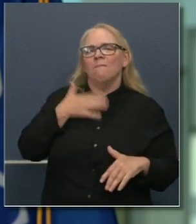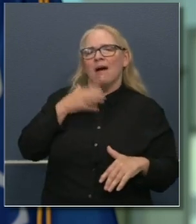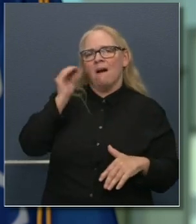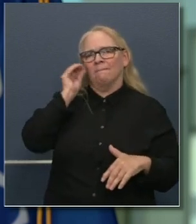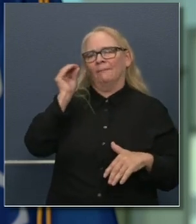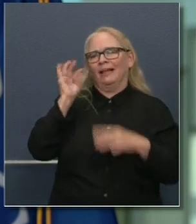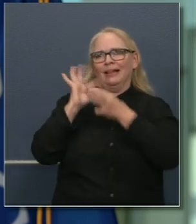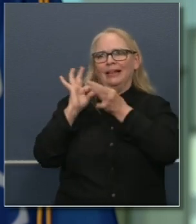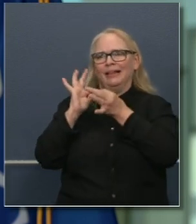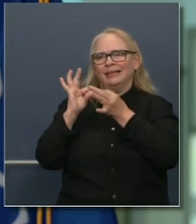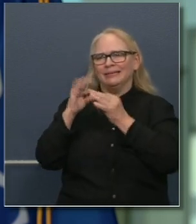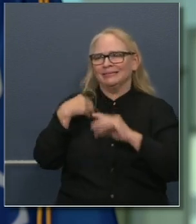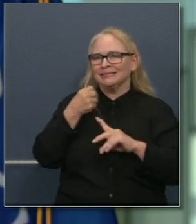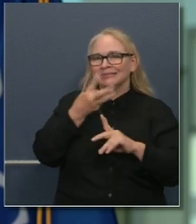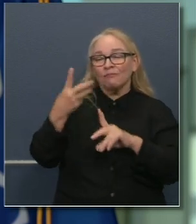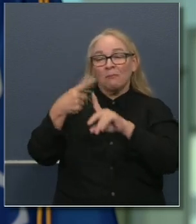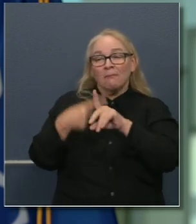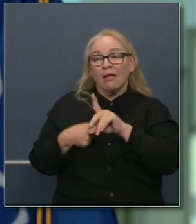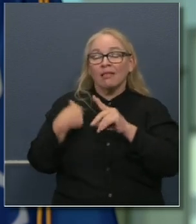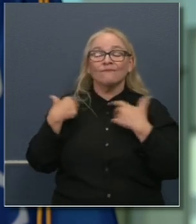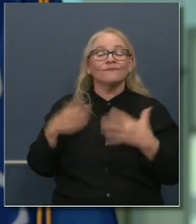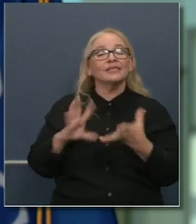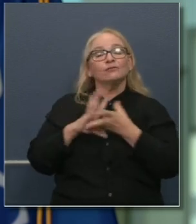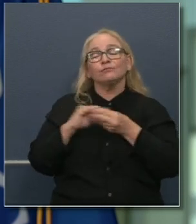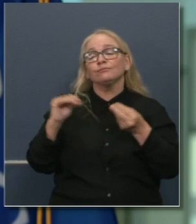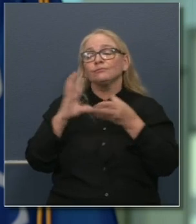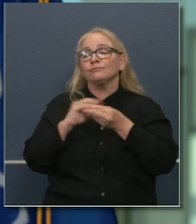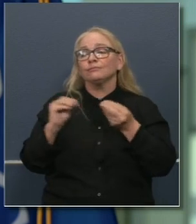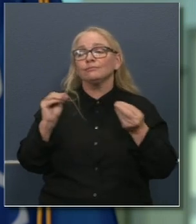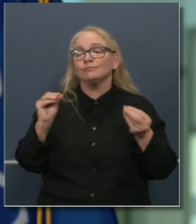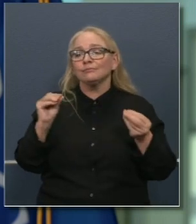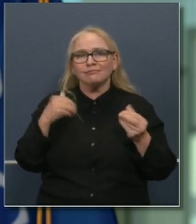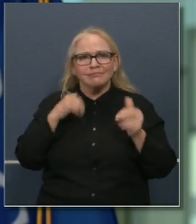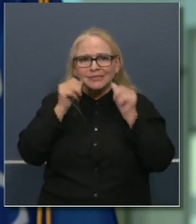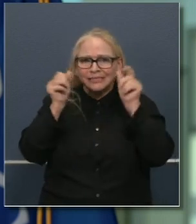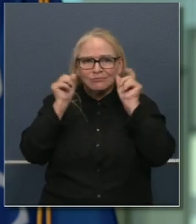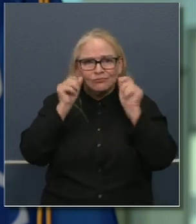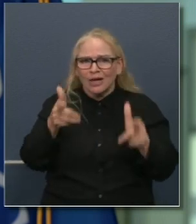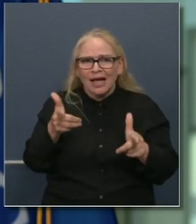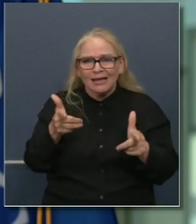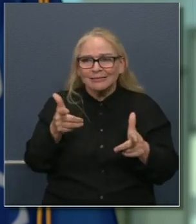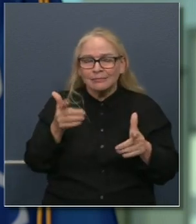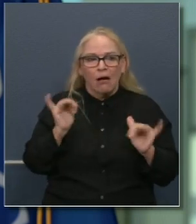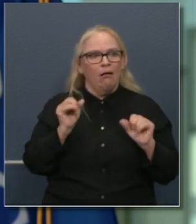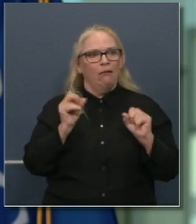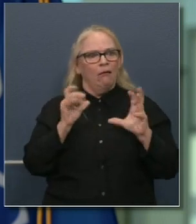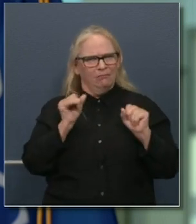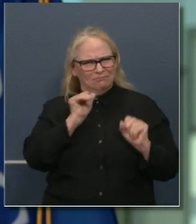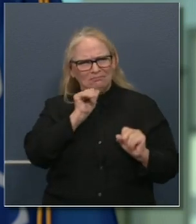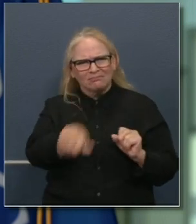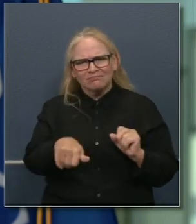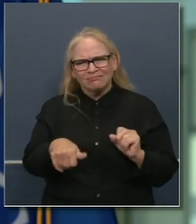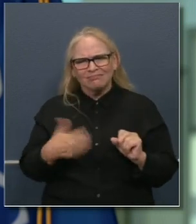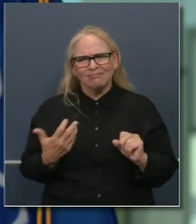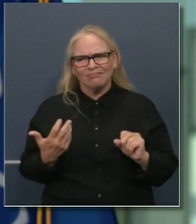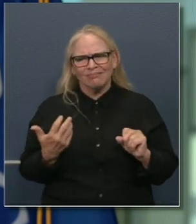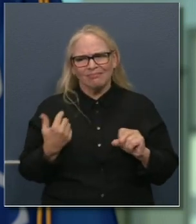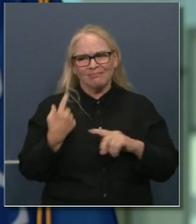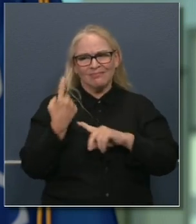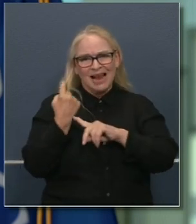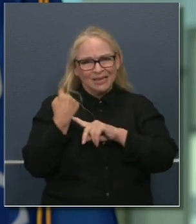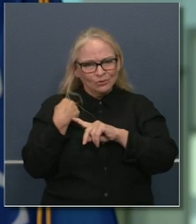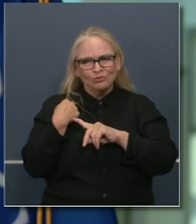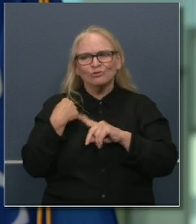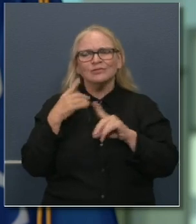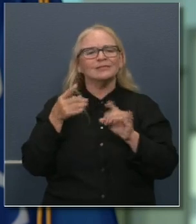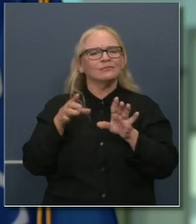now. This shouldn't come as a surprise to anybody. We ended our school year last year with the expectation of providing distance